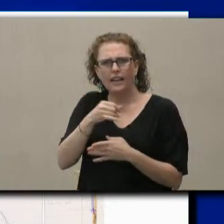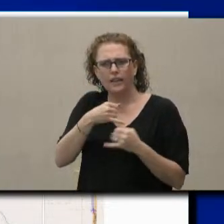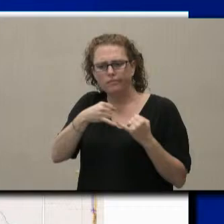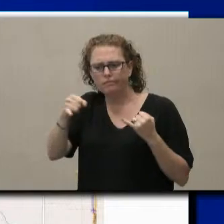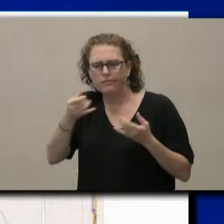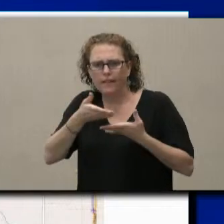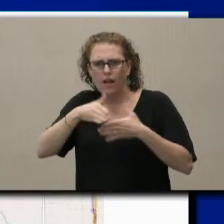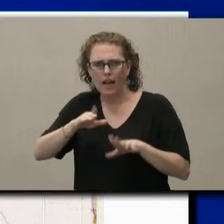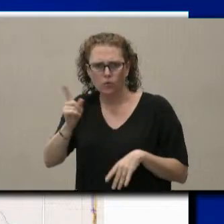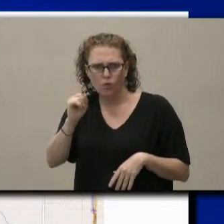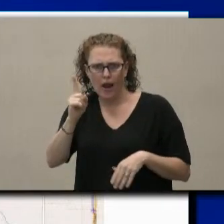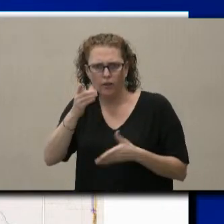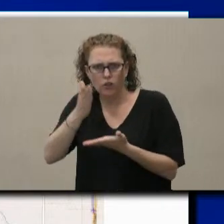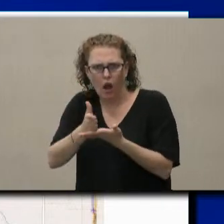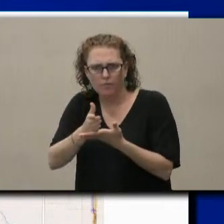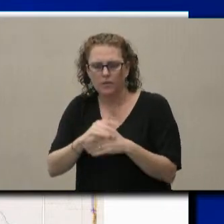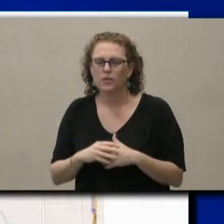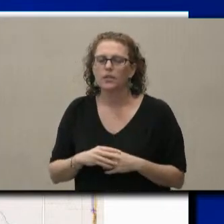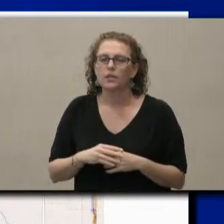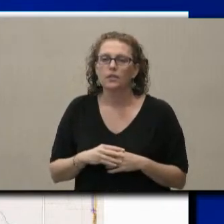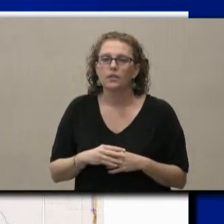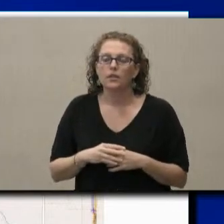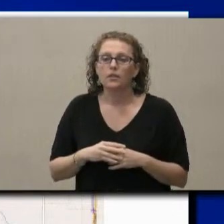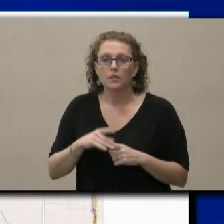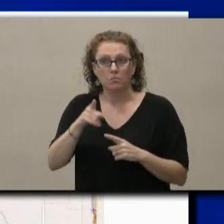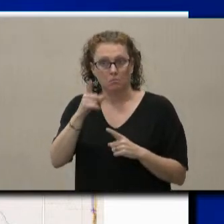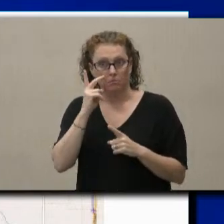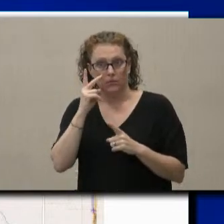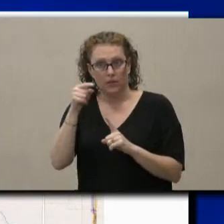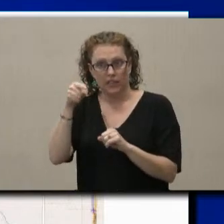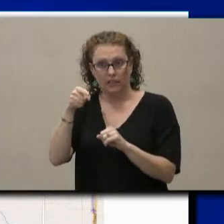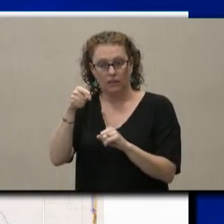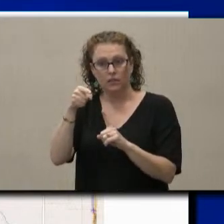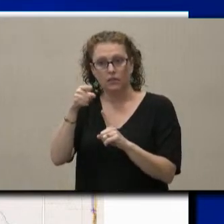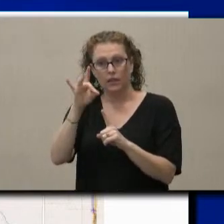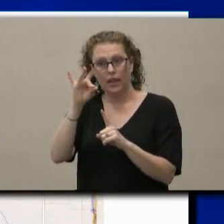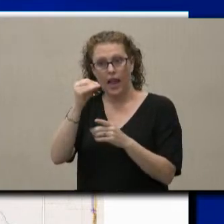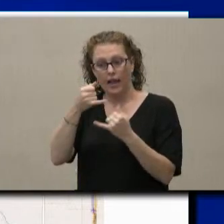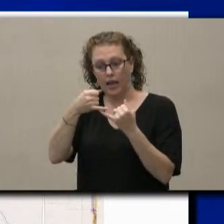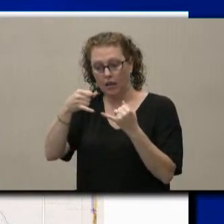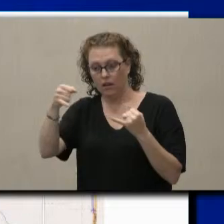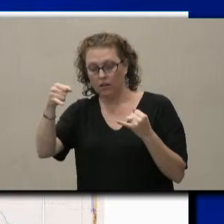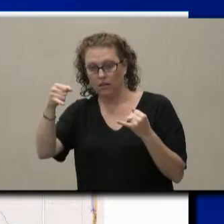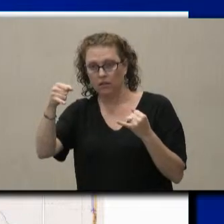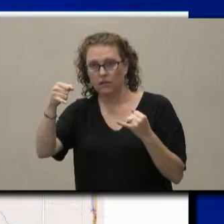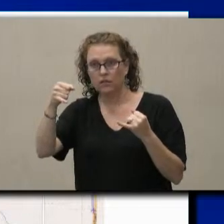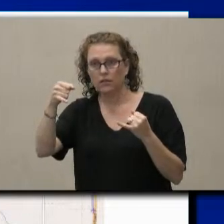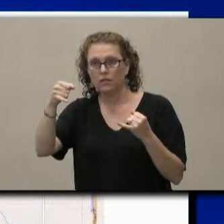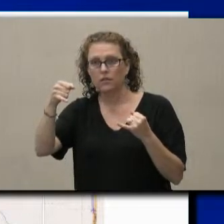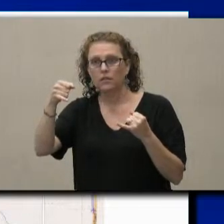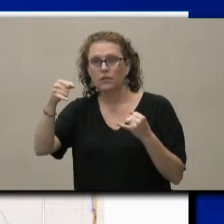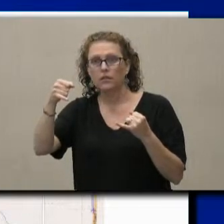map option that the I-80 split extends from